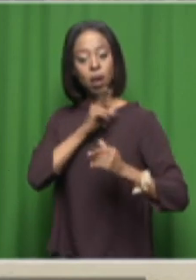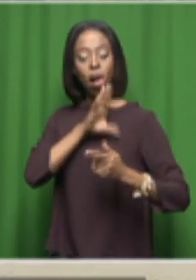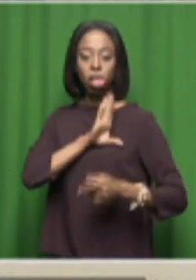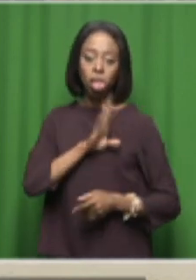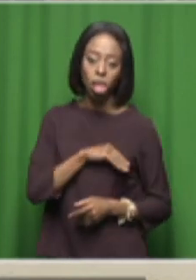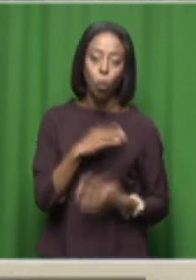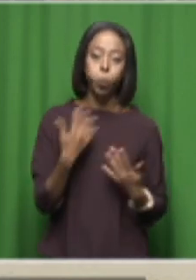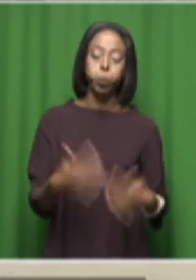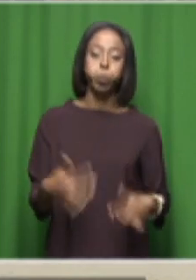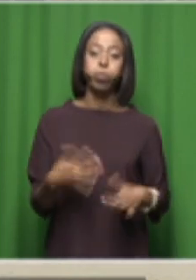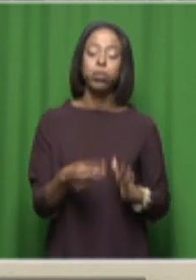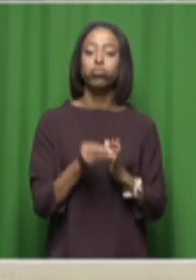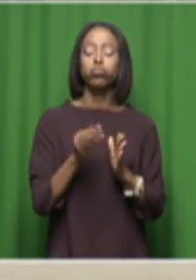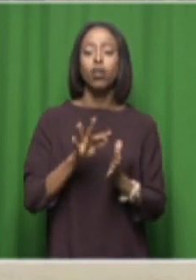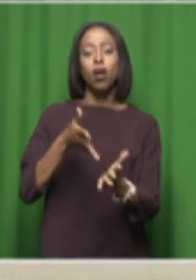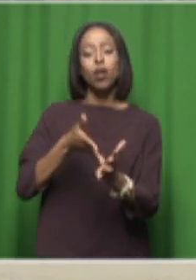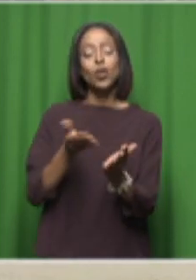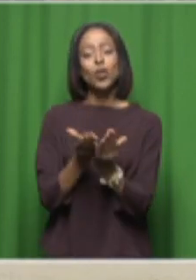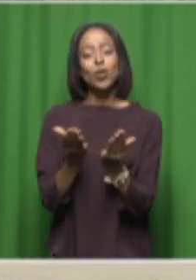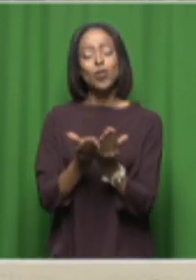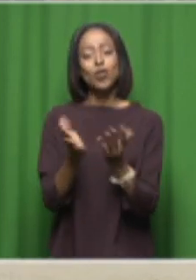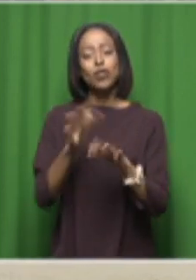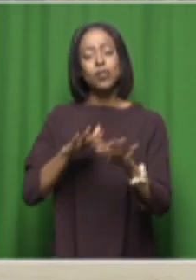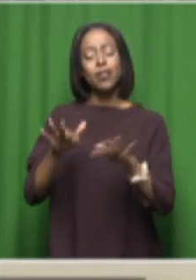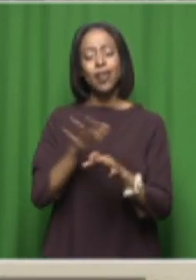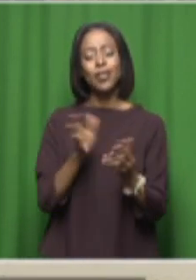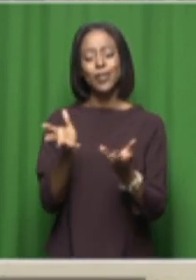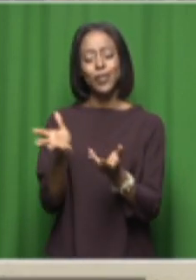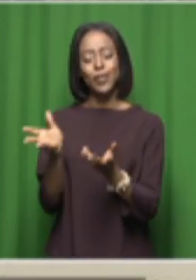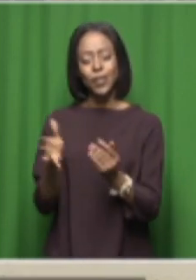demotivating for children to be attending schools in that particular